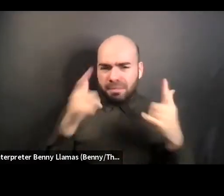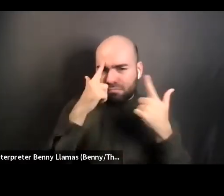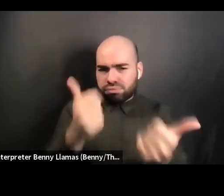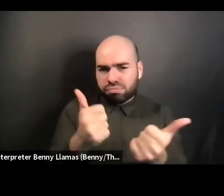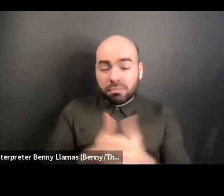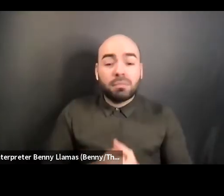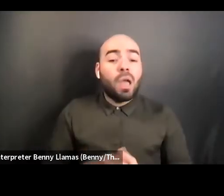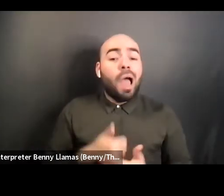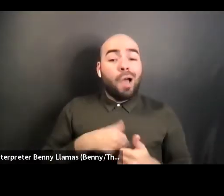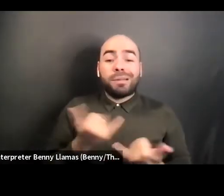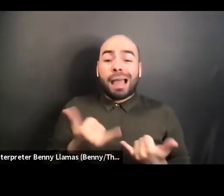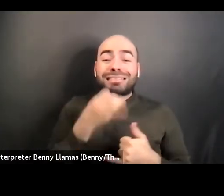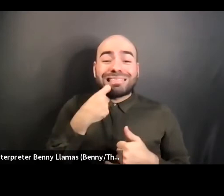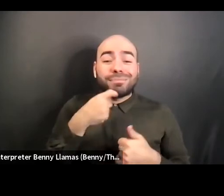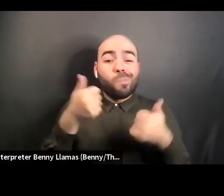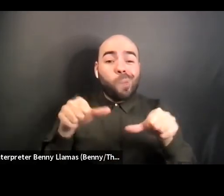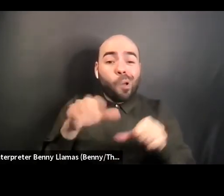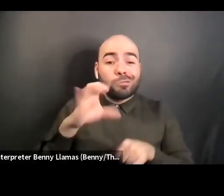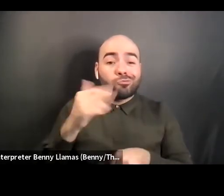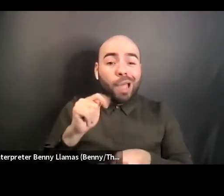sessions. And